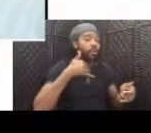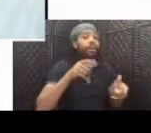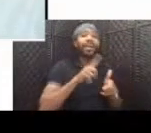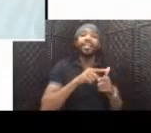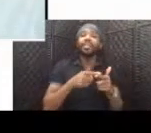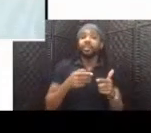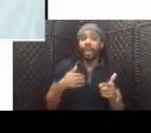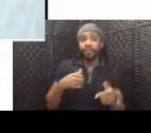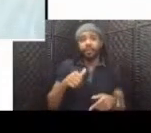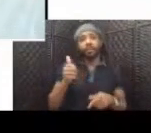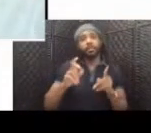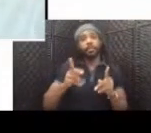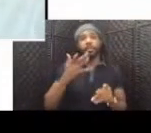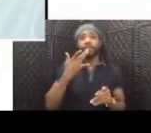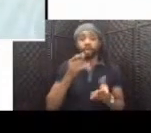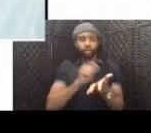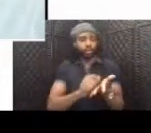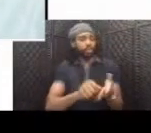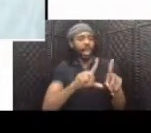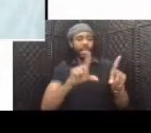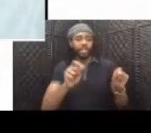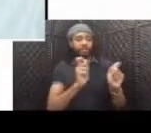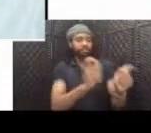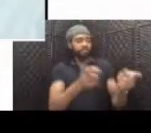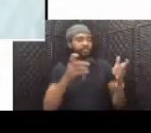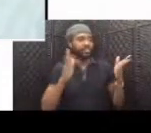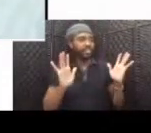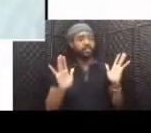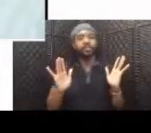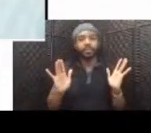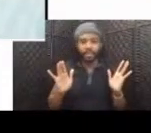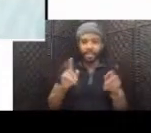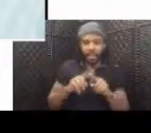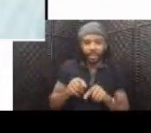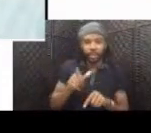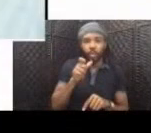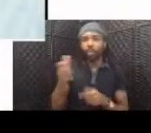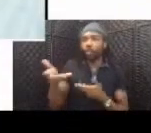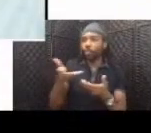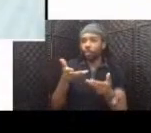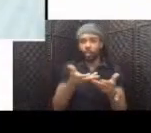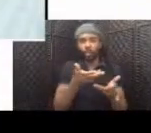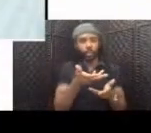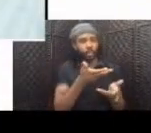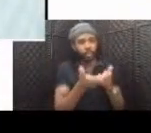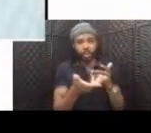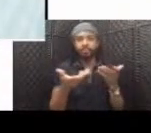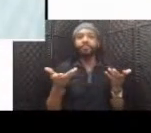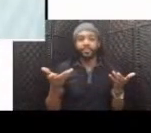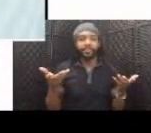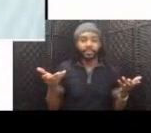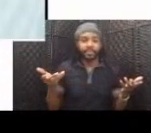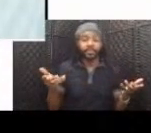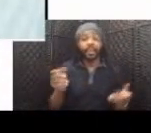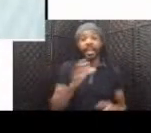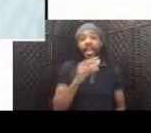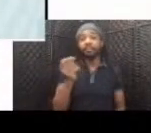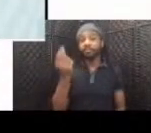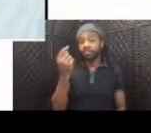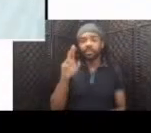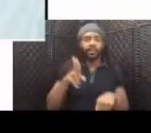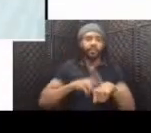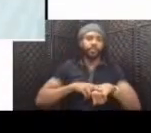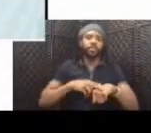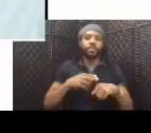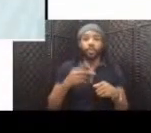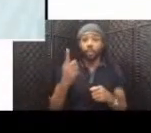just really prefer to write a check. So it really just depends on that group of people that you interact with. And, you know, of course,